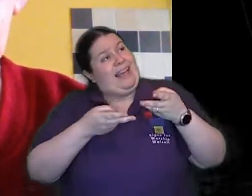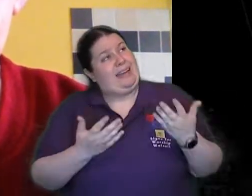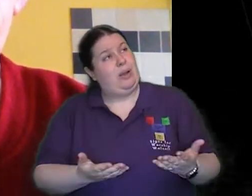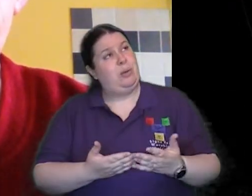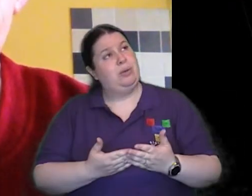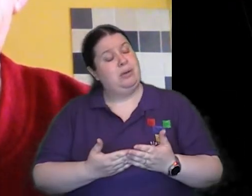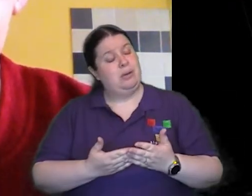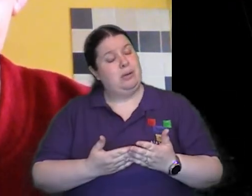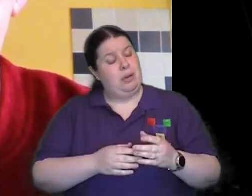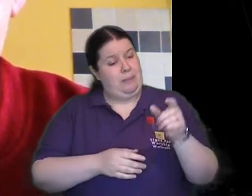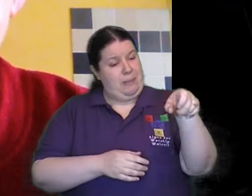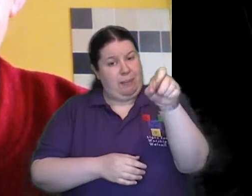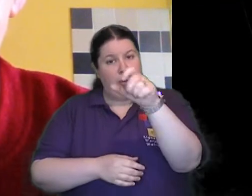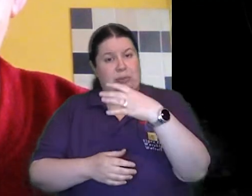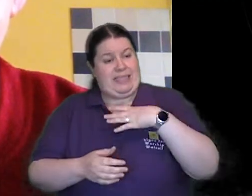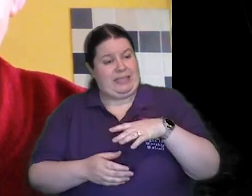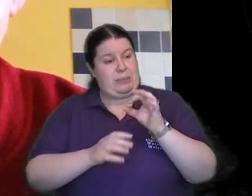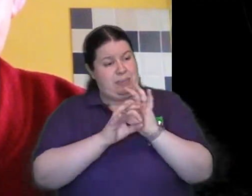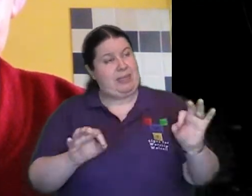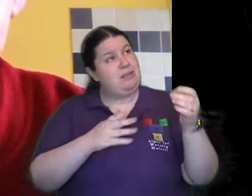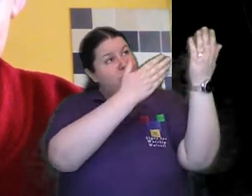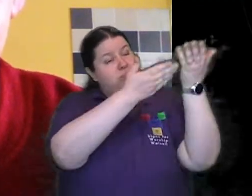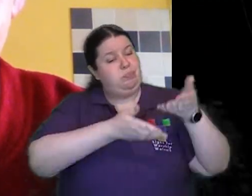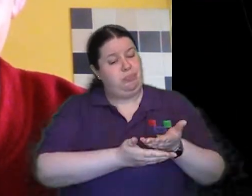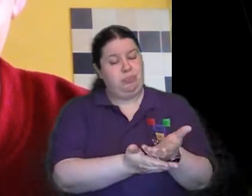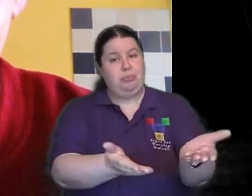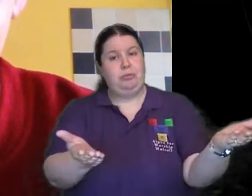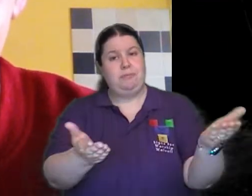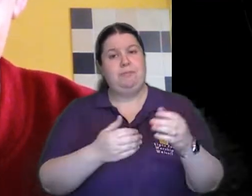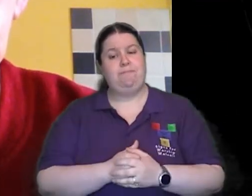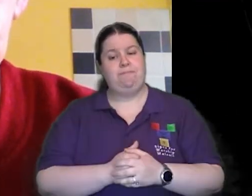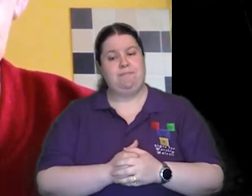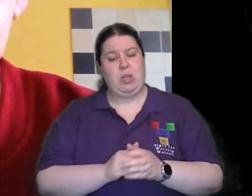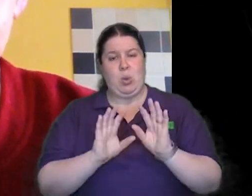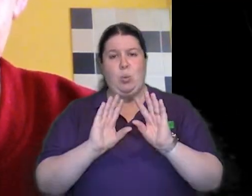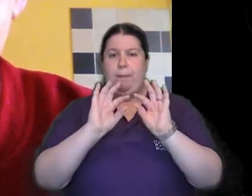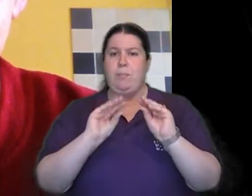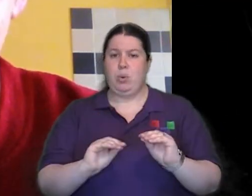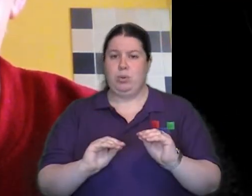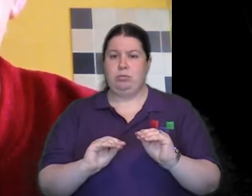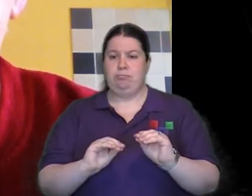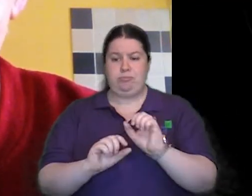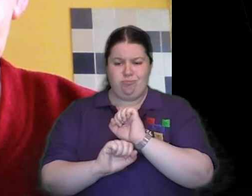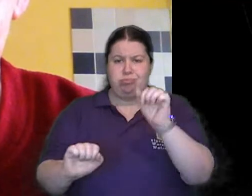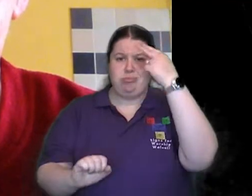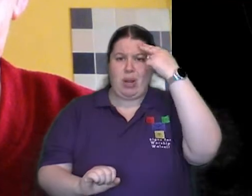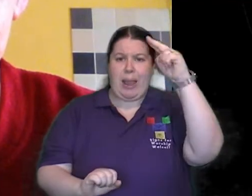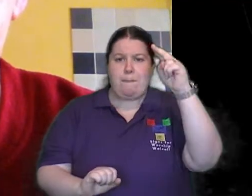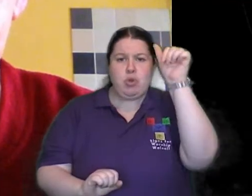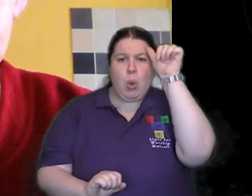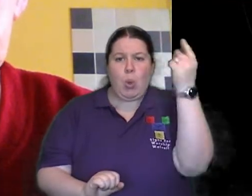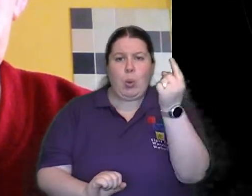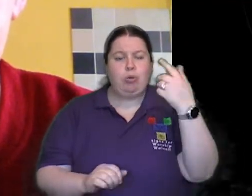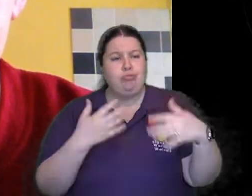the same now and give peace to those who so desperately need it. We pause and name to you now those people who